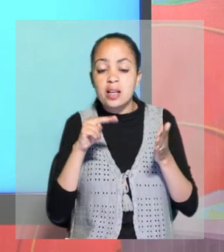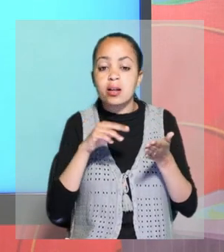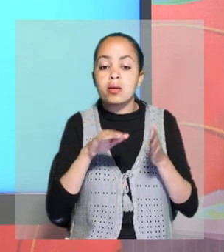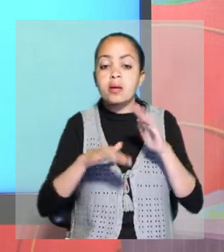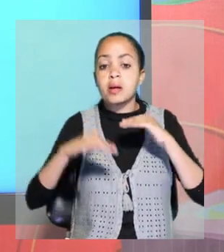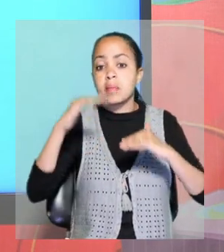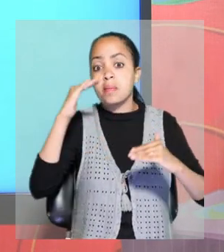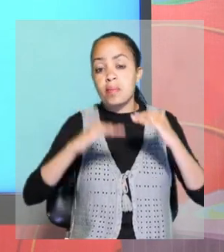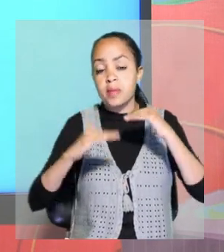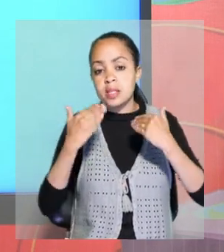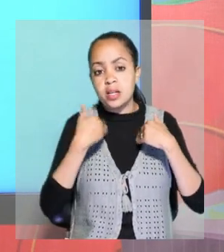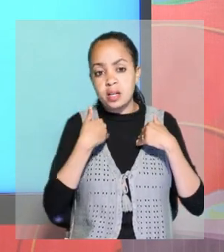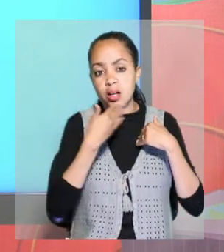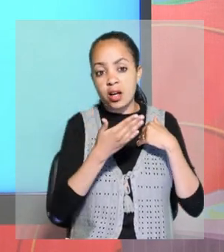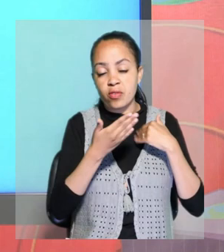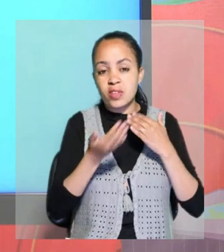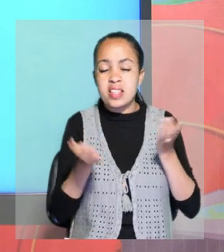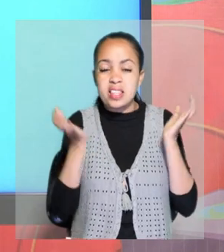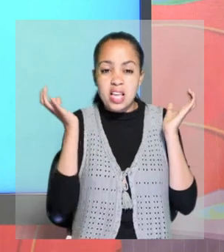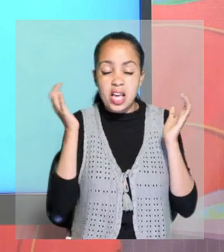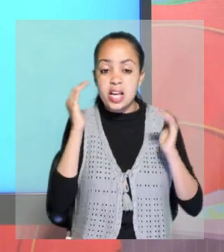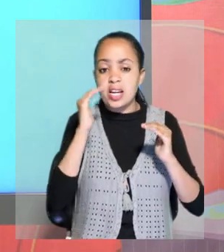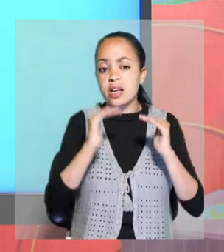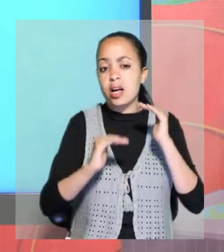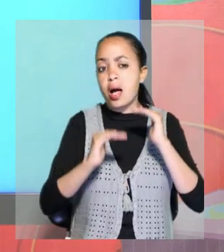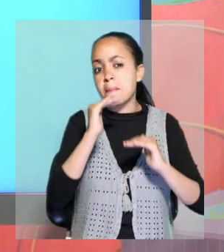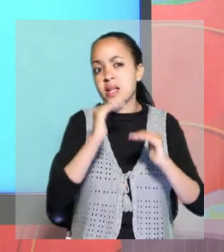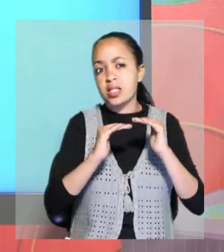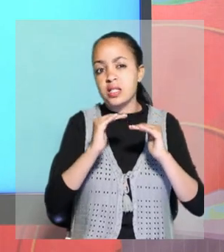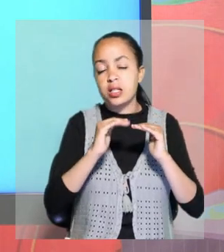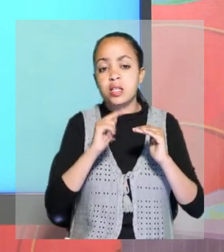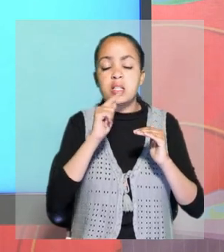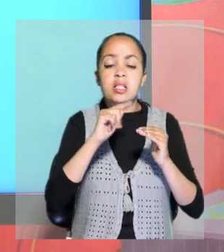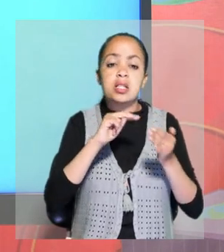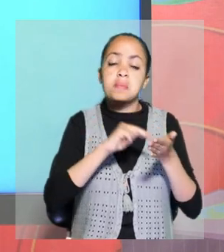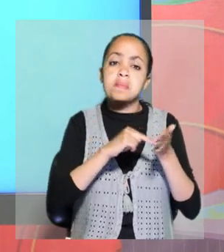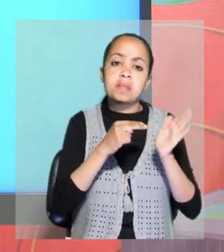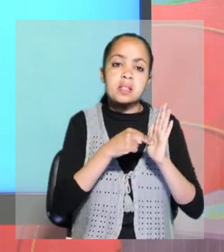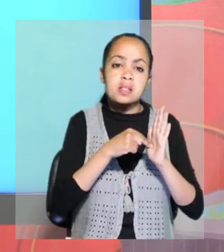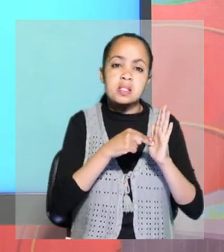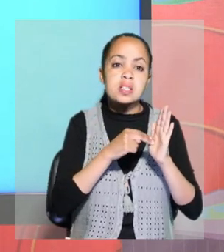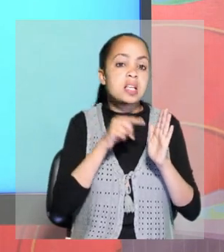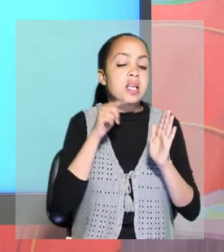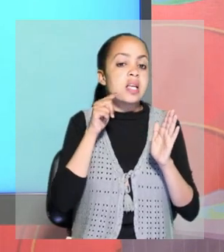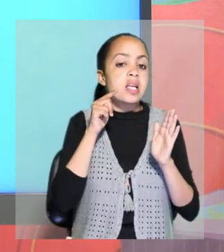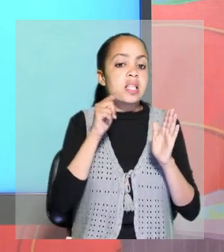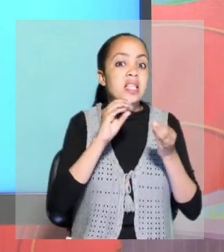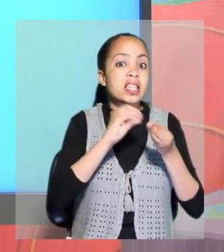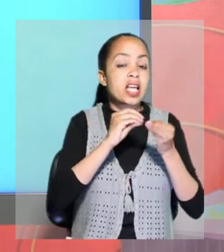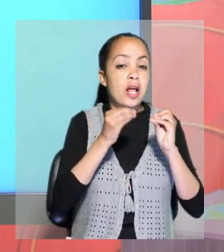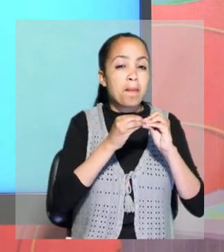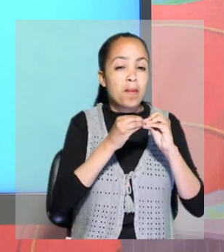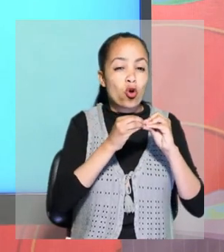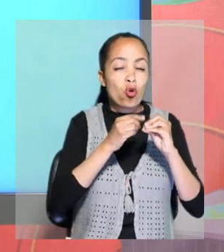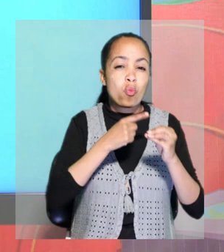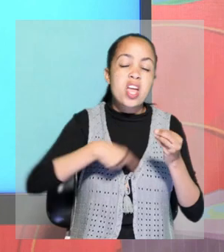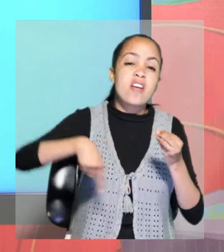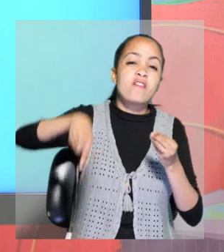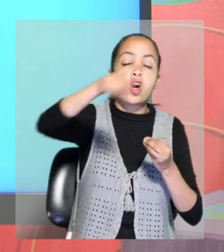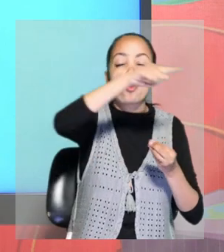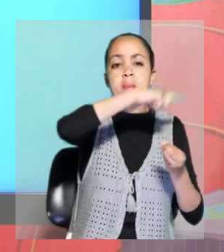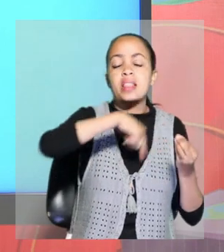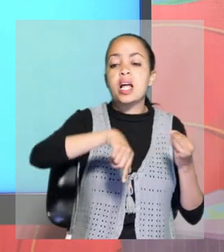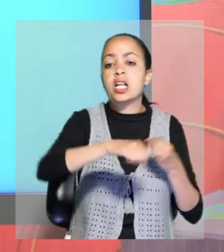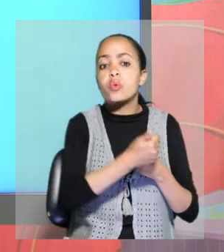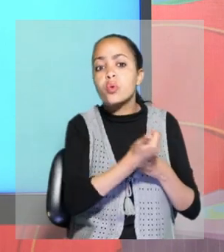here. Carrying capacity. When we say carrying capacity, it is a number of environmental